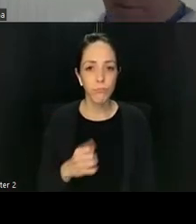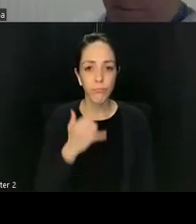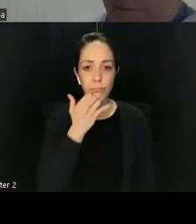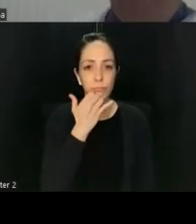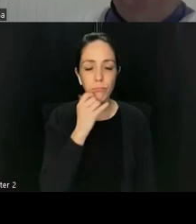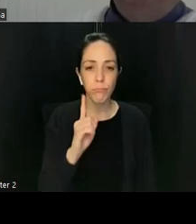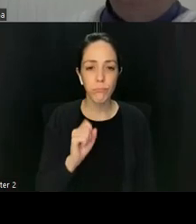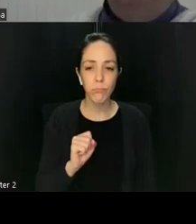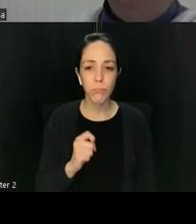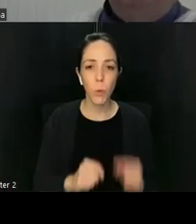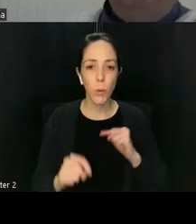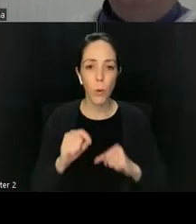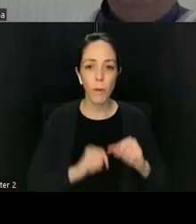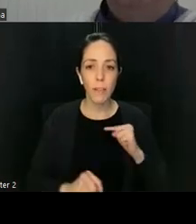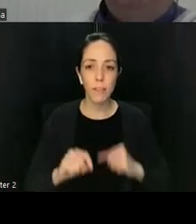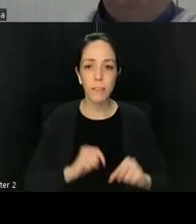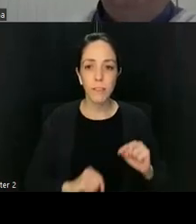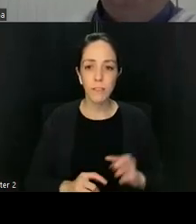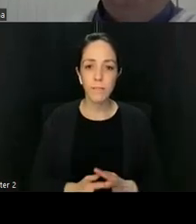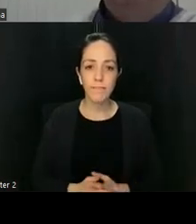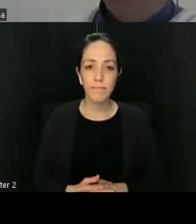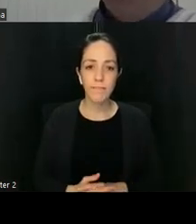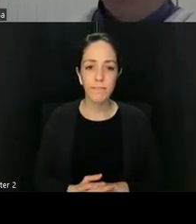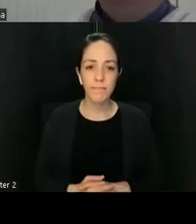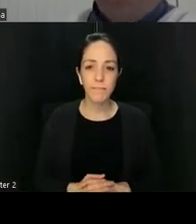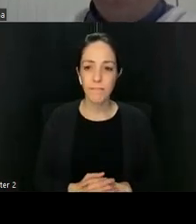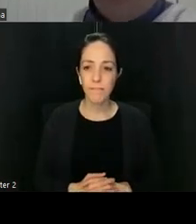Okay, we're good.